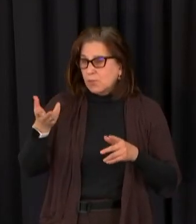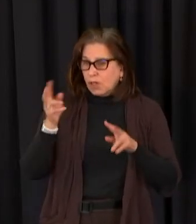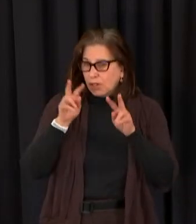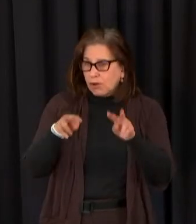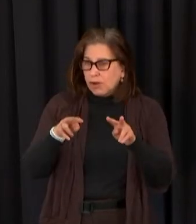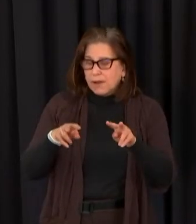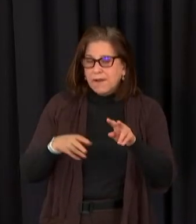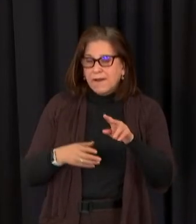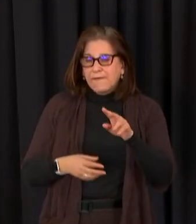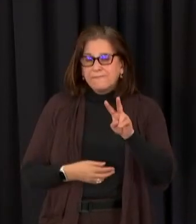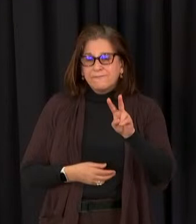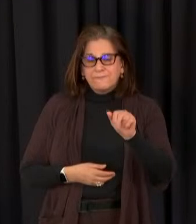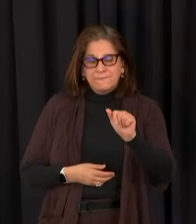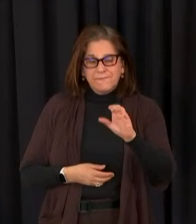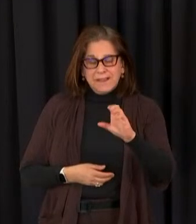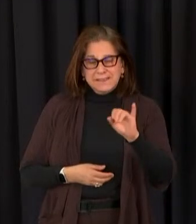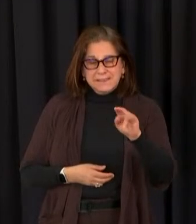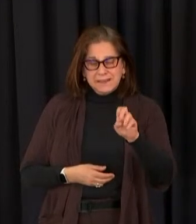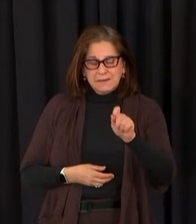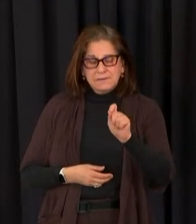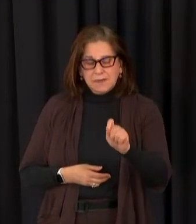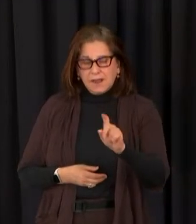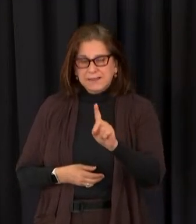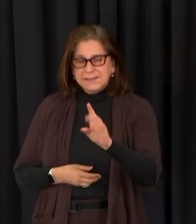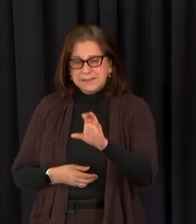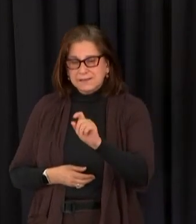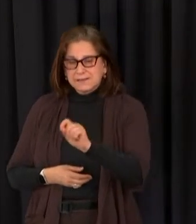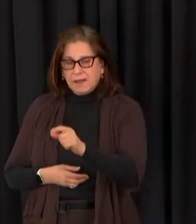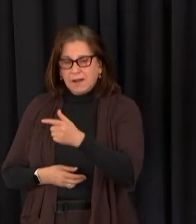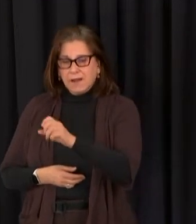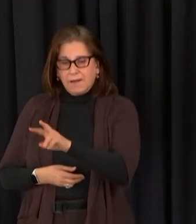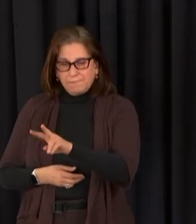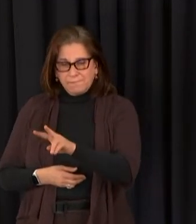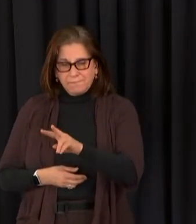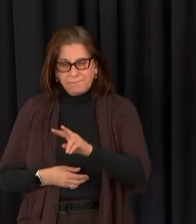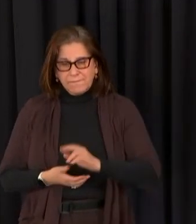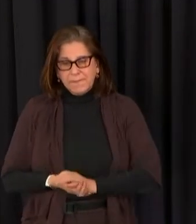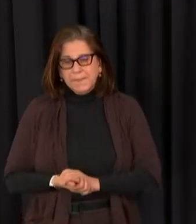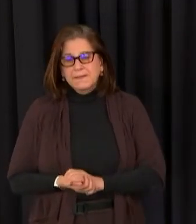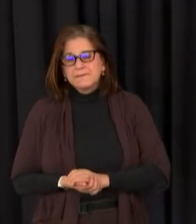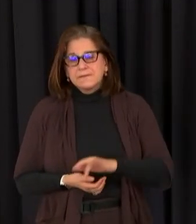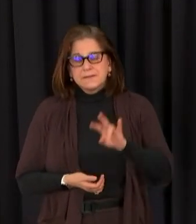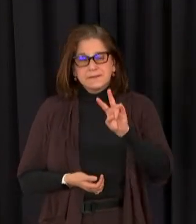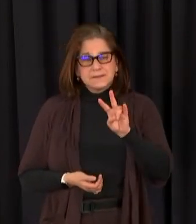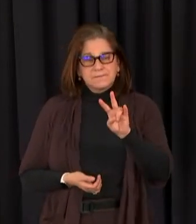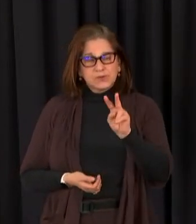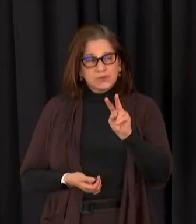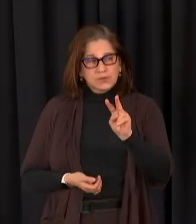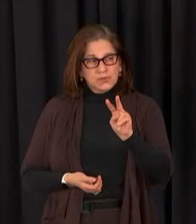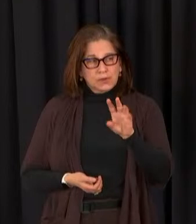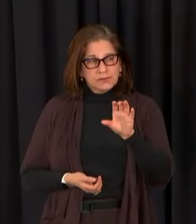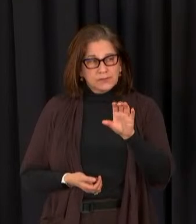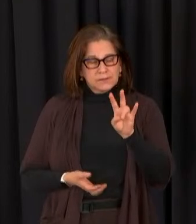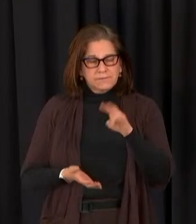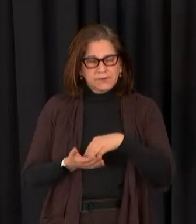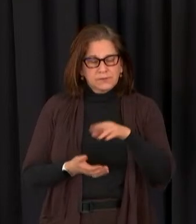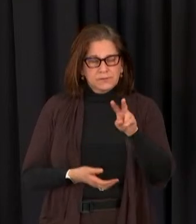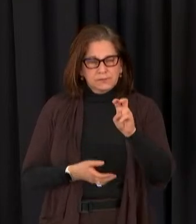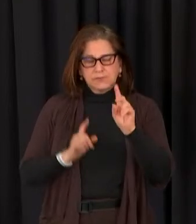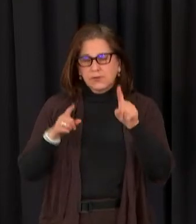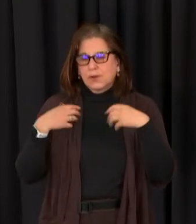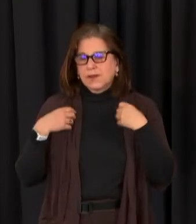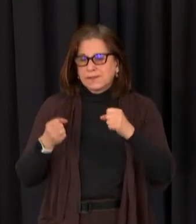about that later. Just over 7,200 going to DC health centers, and just